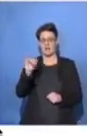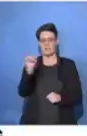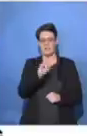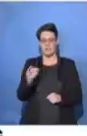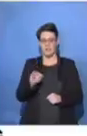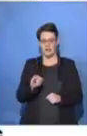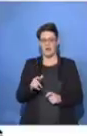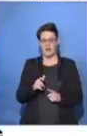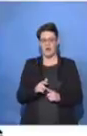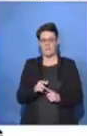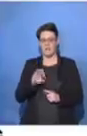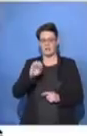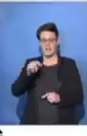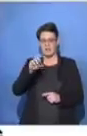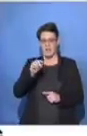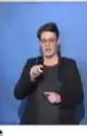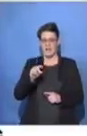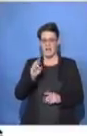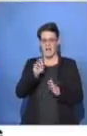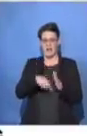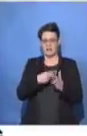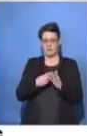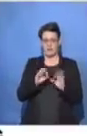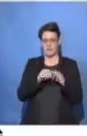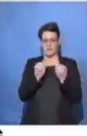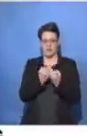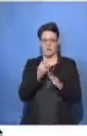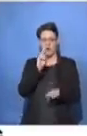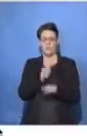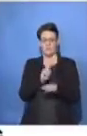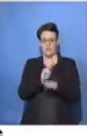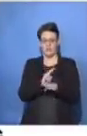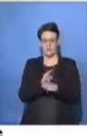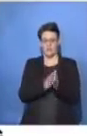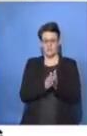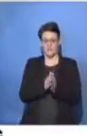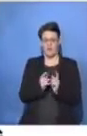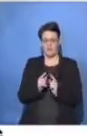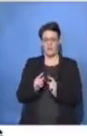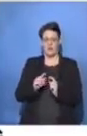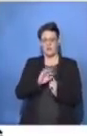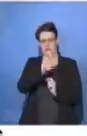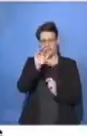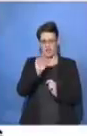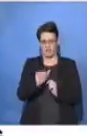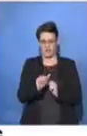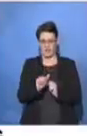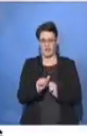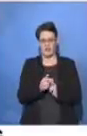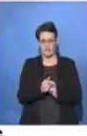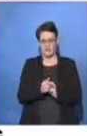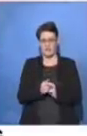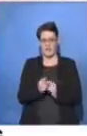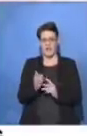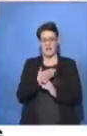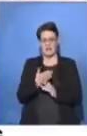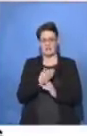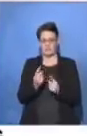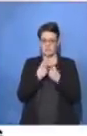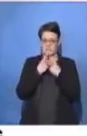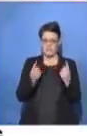of the SADC Electoral Commission's Forum Observation Mission to the Republic of South Africa, to deliver his interim